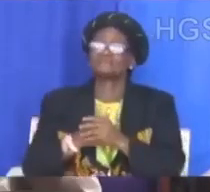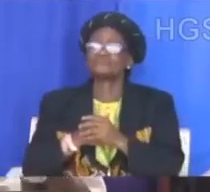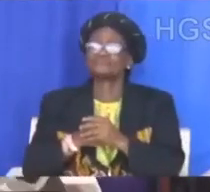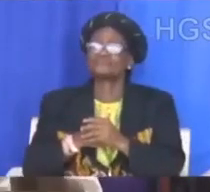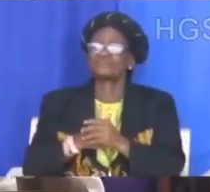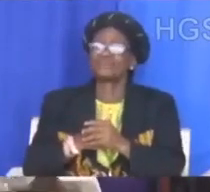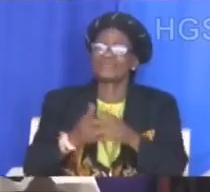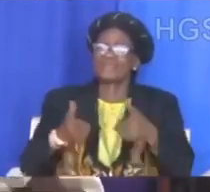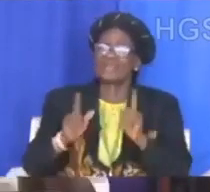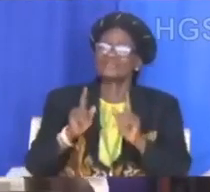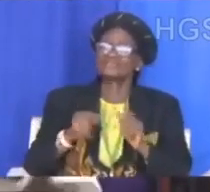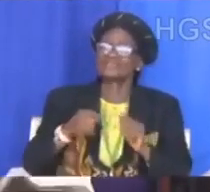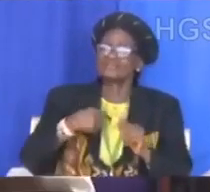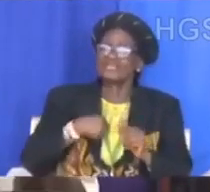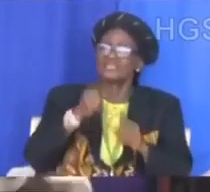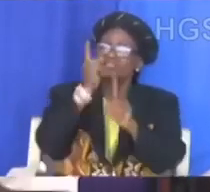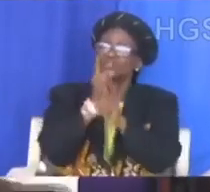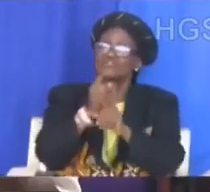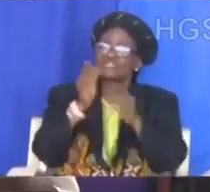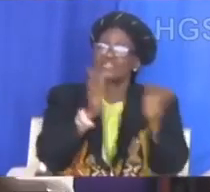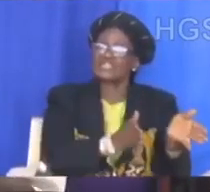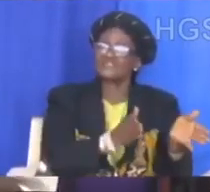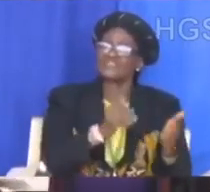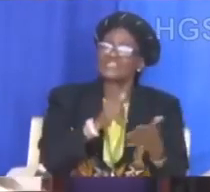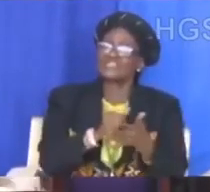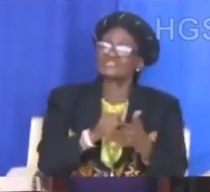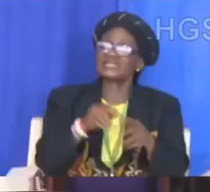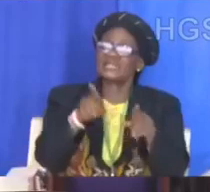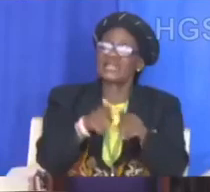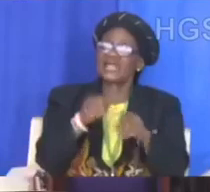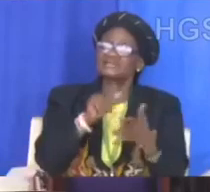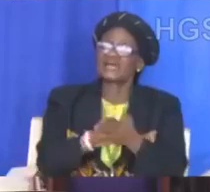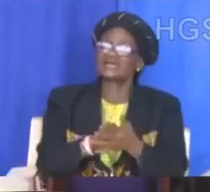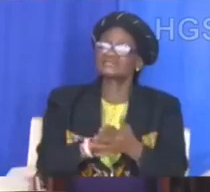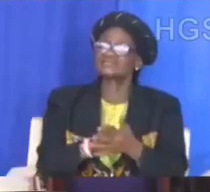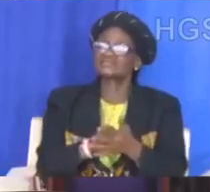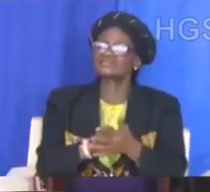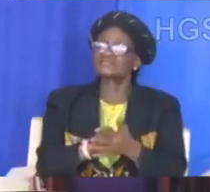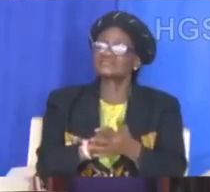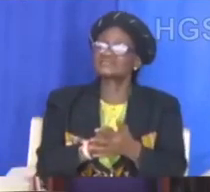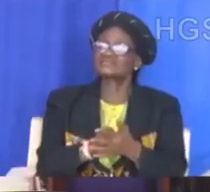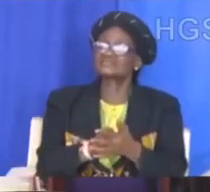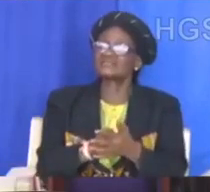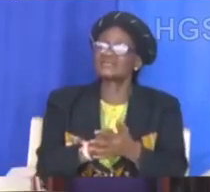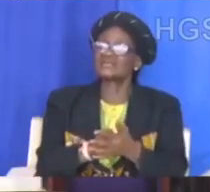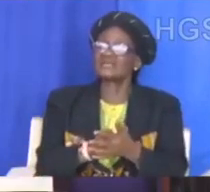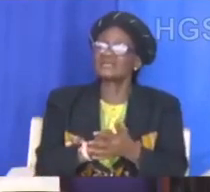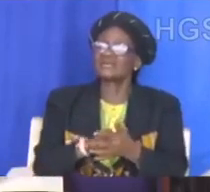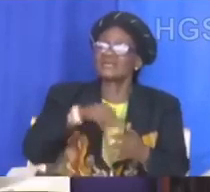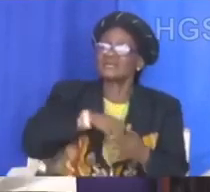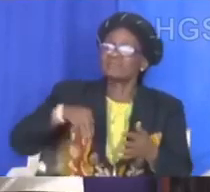Let me just leave it like that. The others, particularly for those of you who are members of Redeemed Christian Church of God,